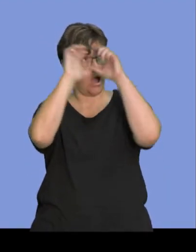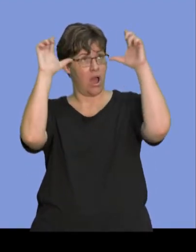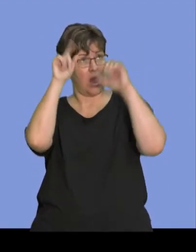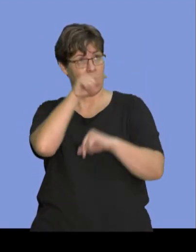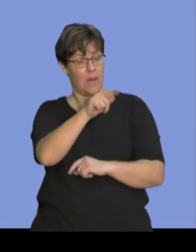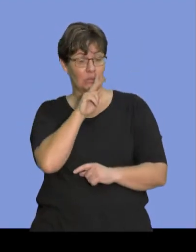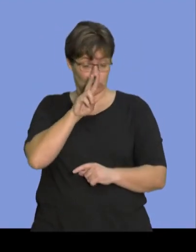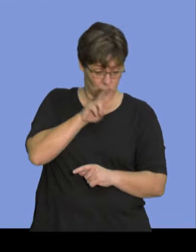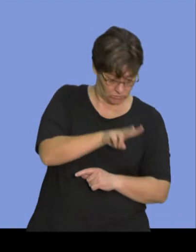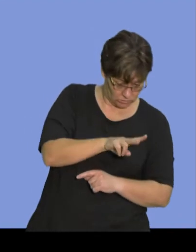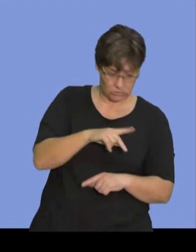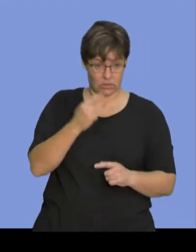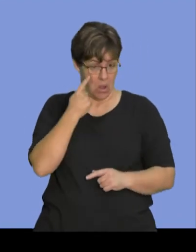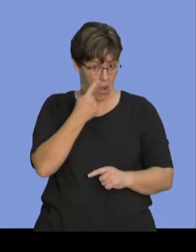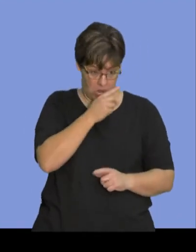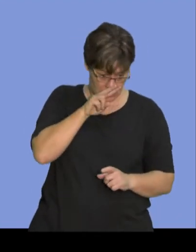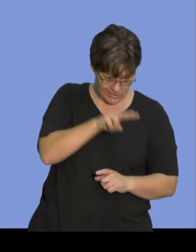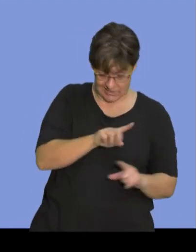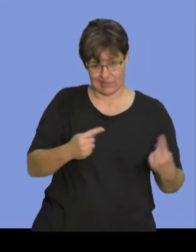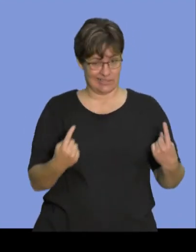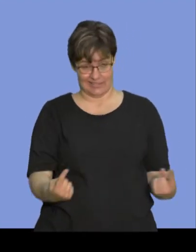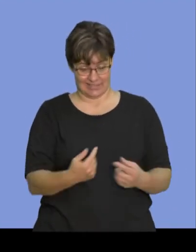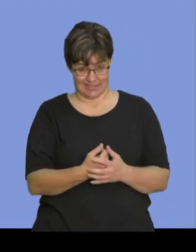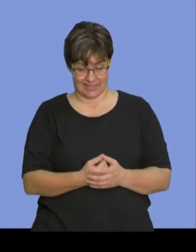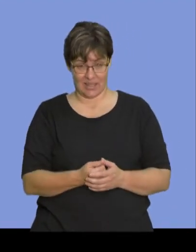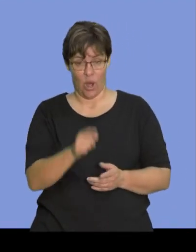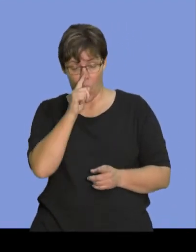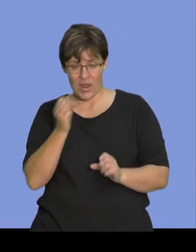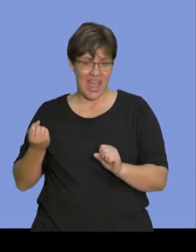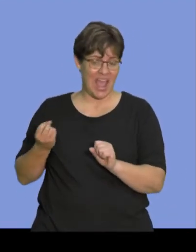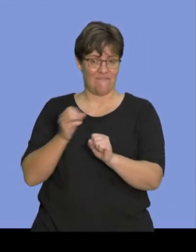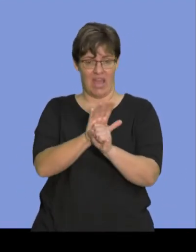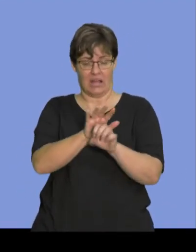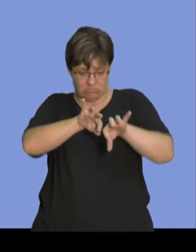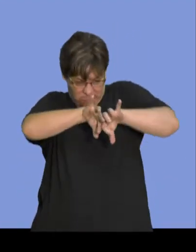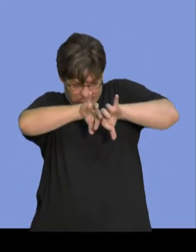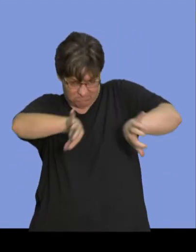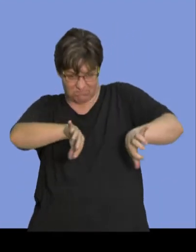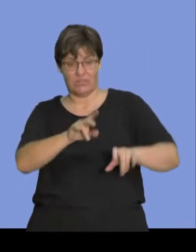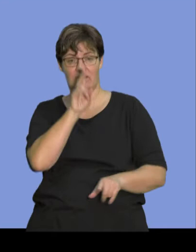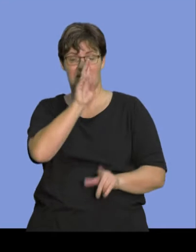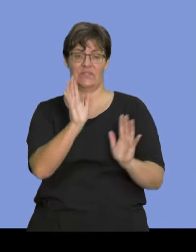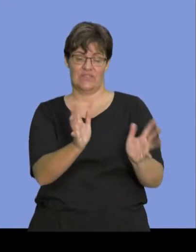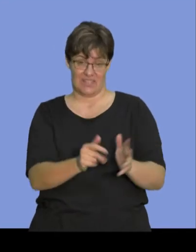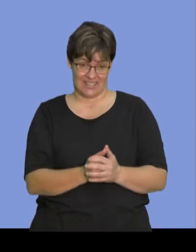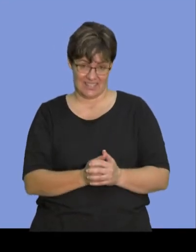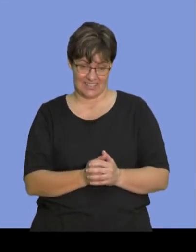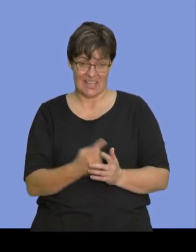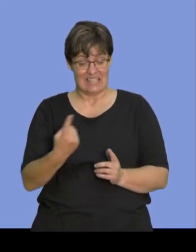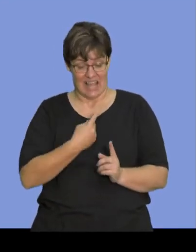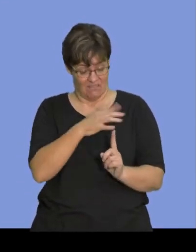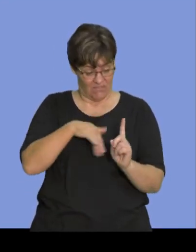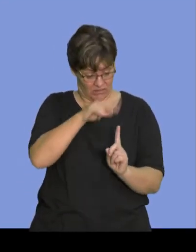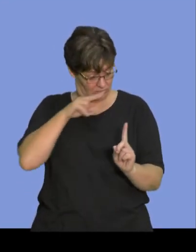It means in real life, they don't exist. We can only see the effect of the magnetic field, but we cannot see the